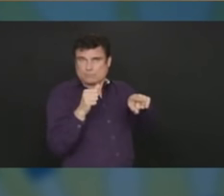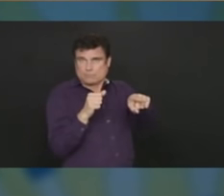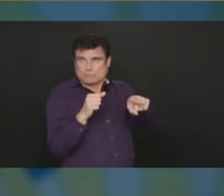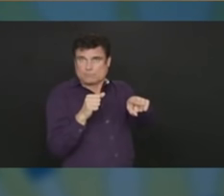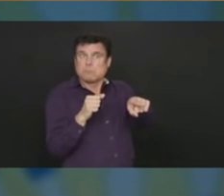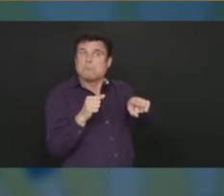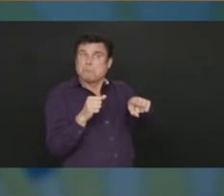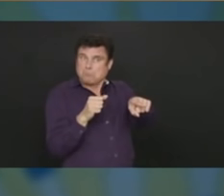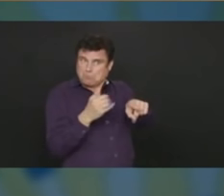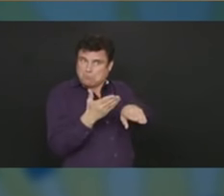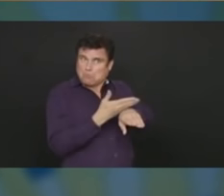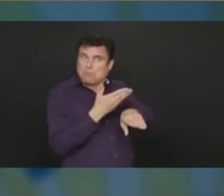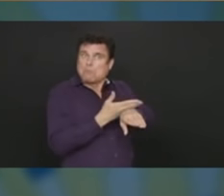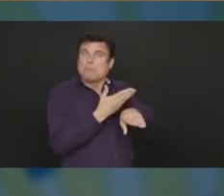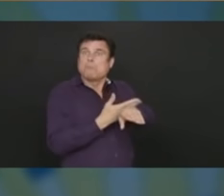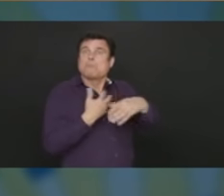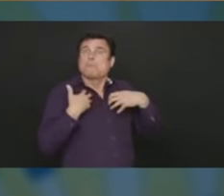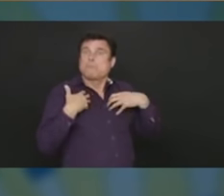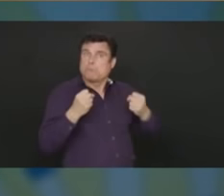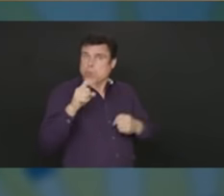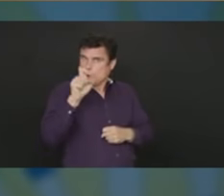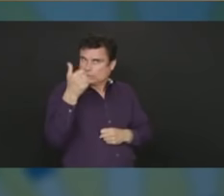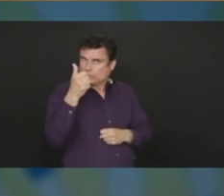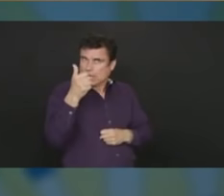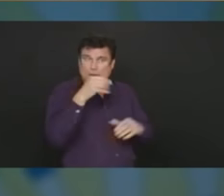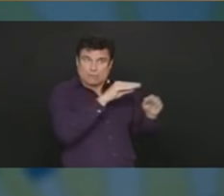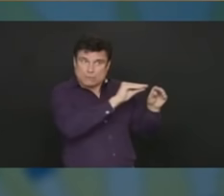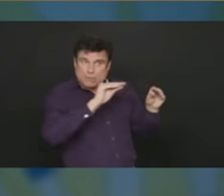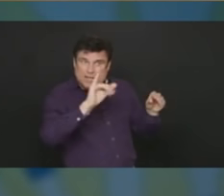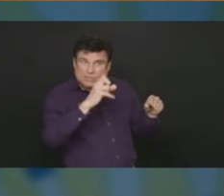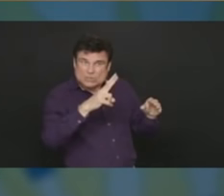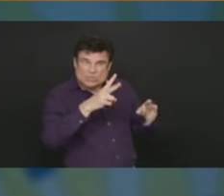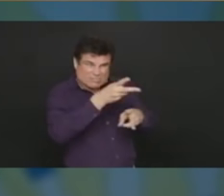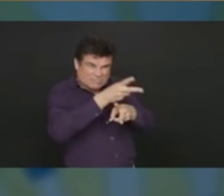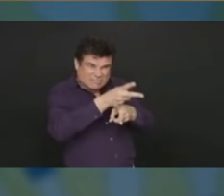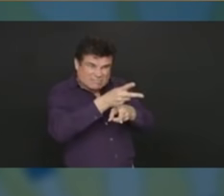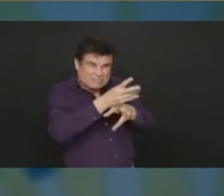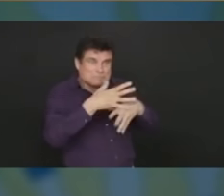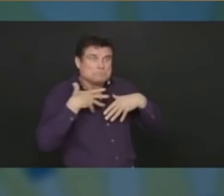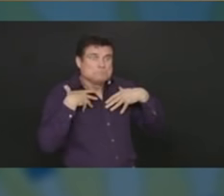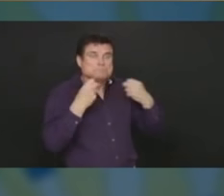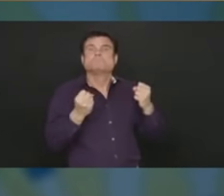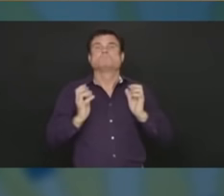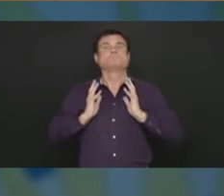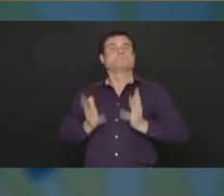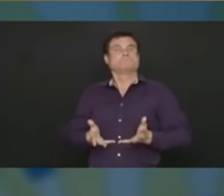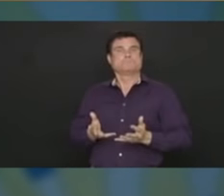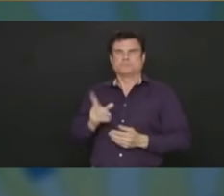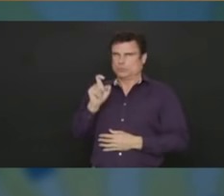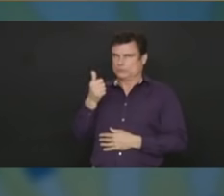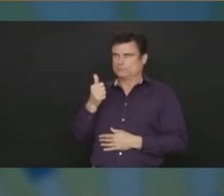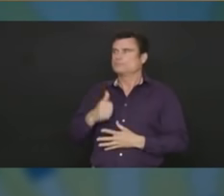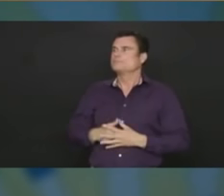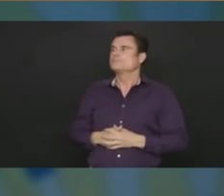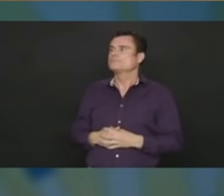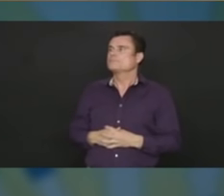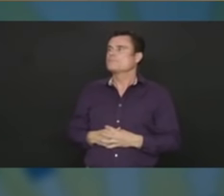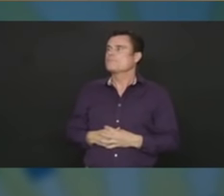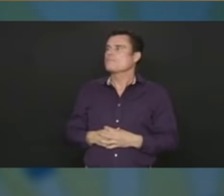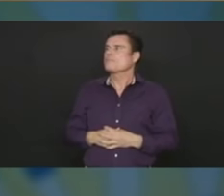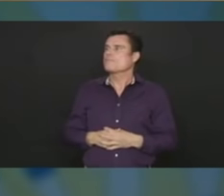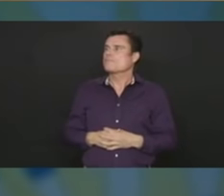The next slide just presents a graphic of the number of people in ICU per day per health authority, so you can